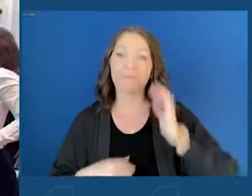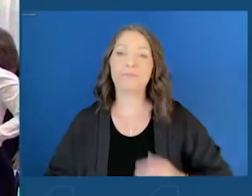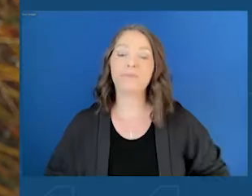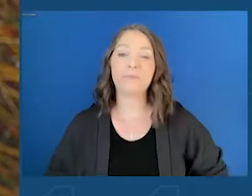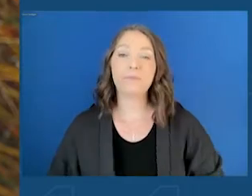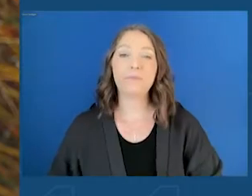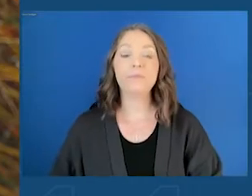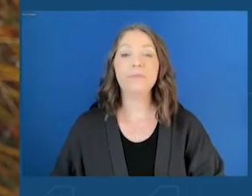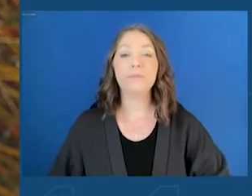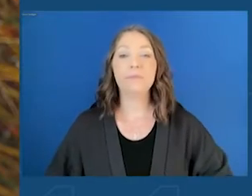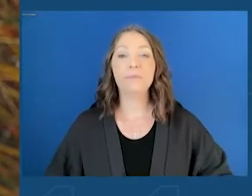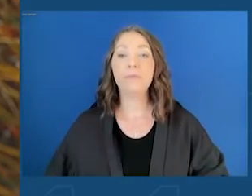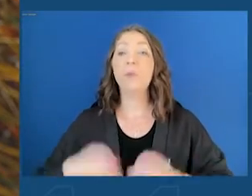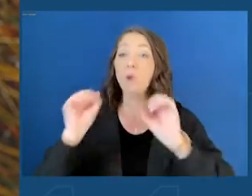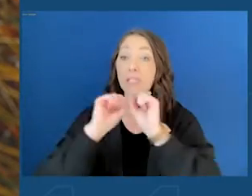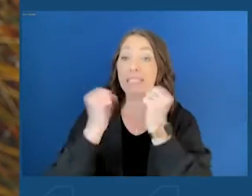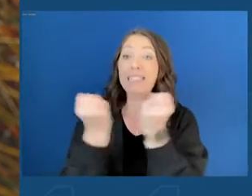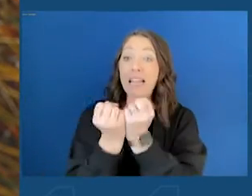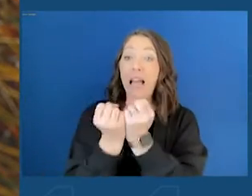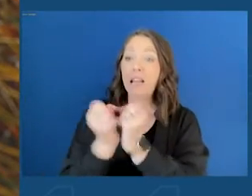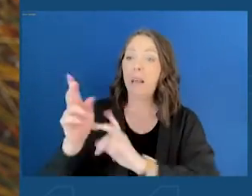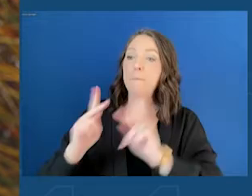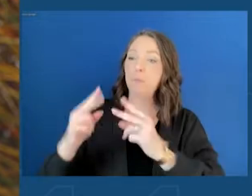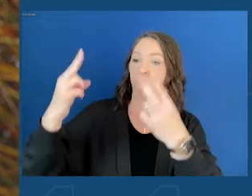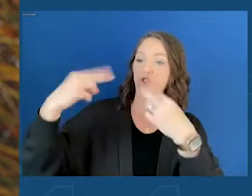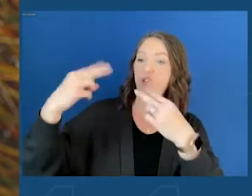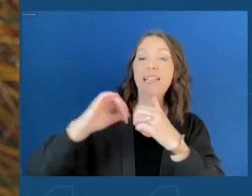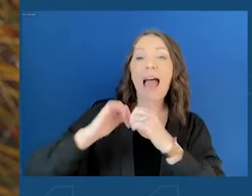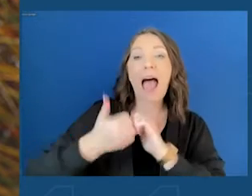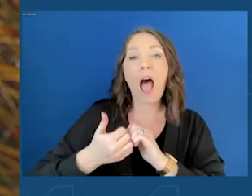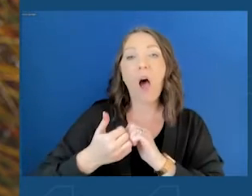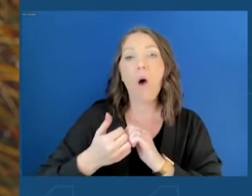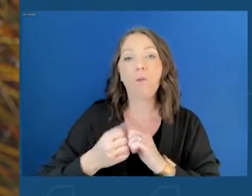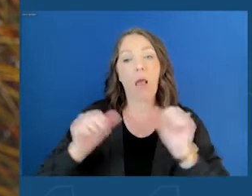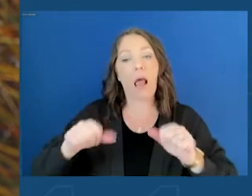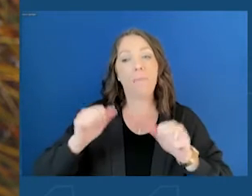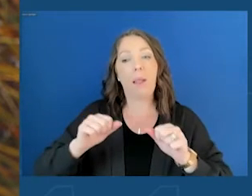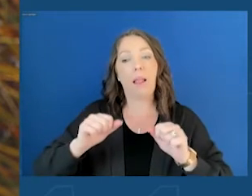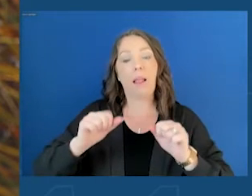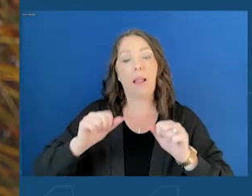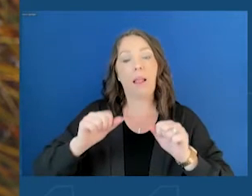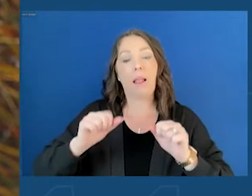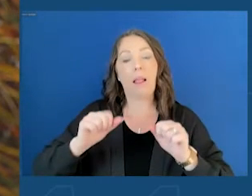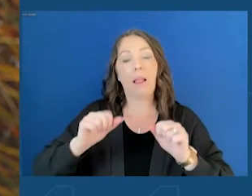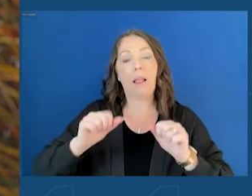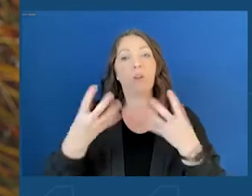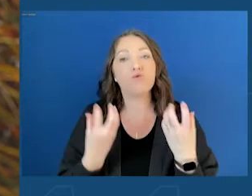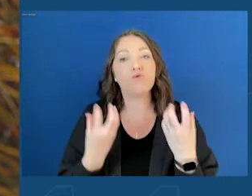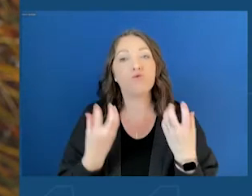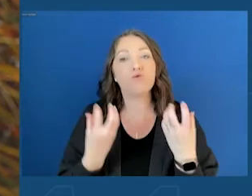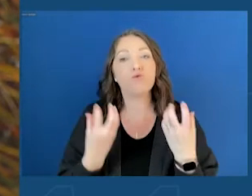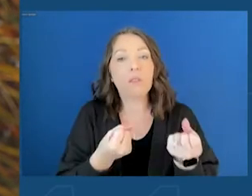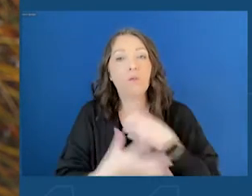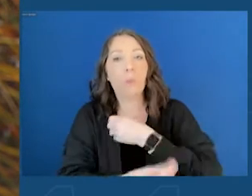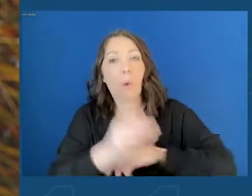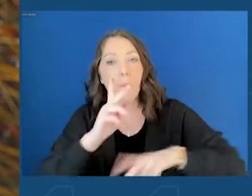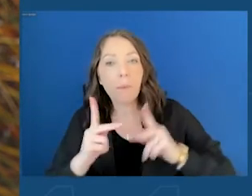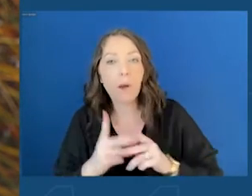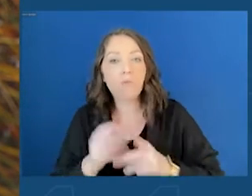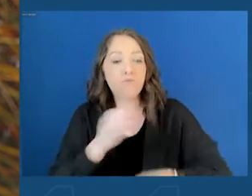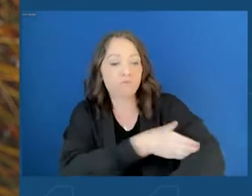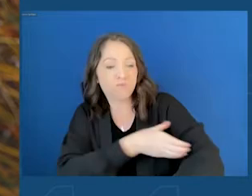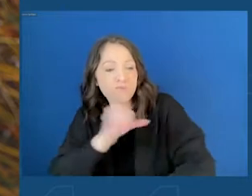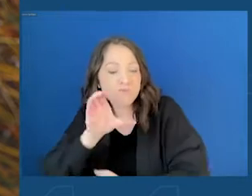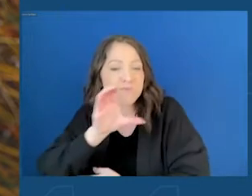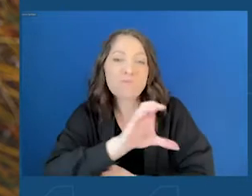As a society, we should be judged on our ability to give strength to the downtrodden, empower the disenfranchised,